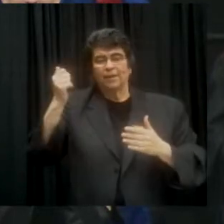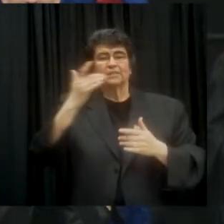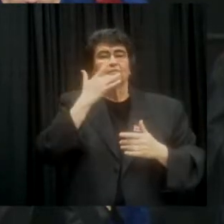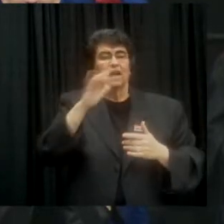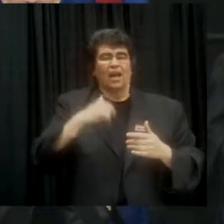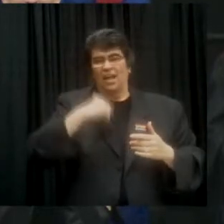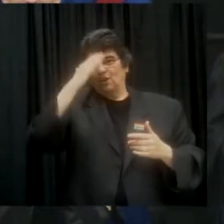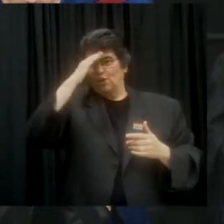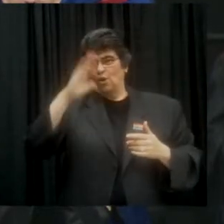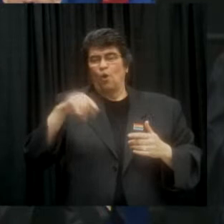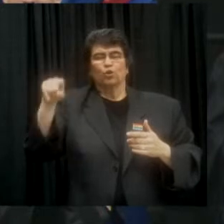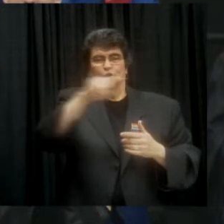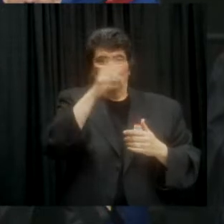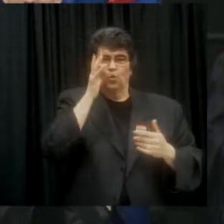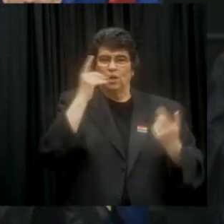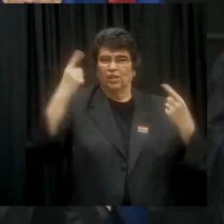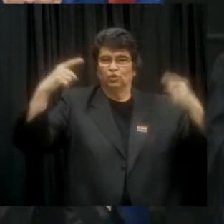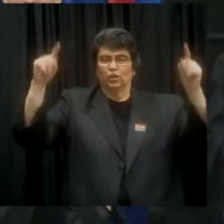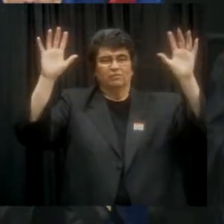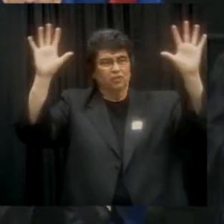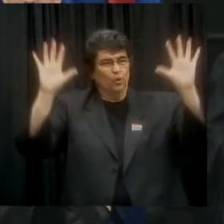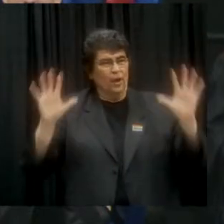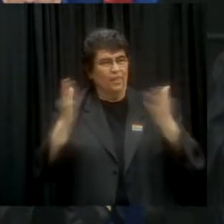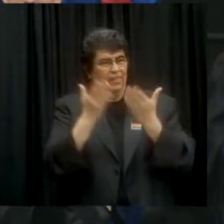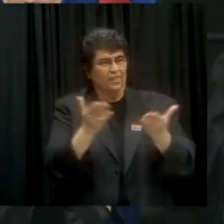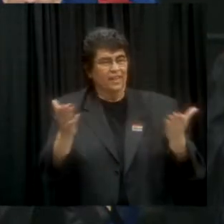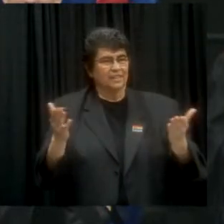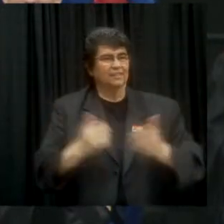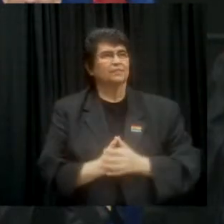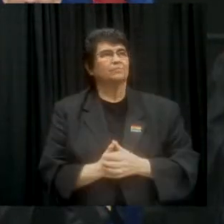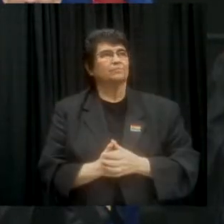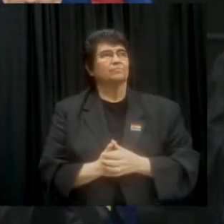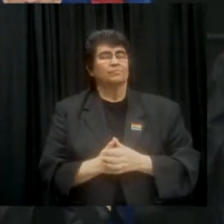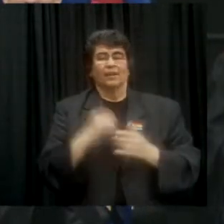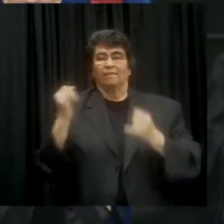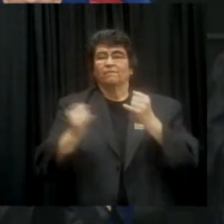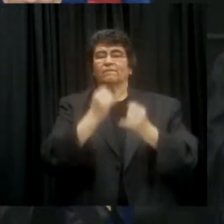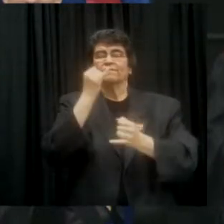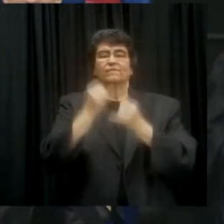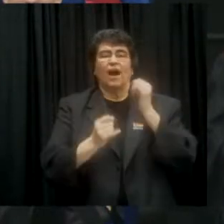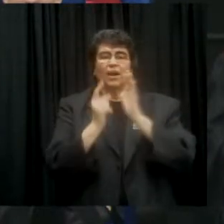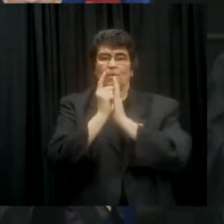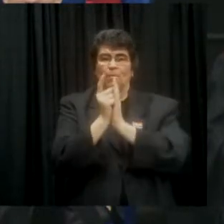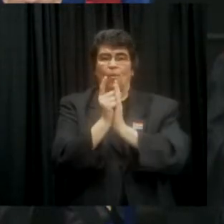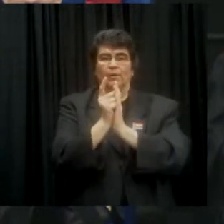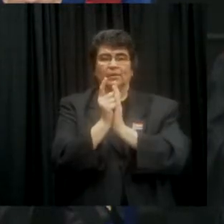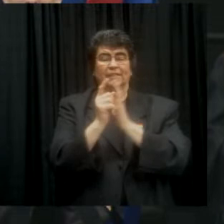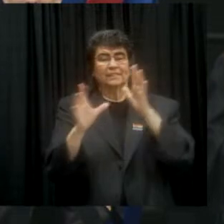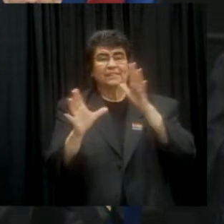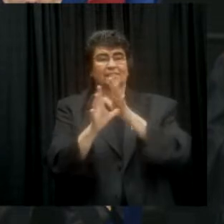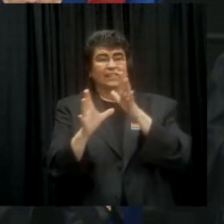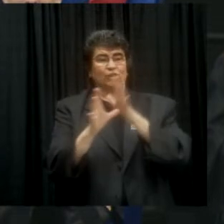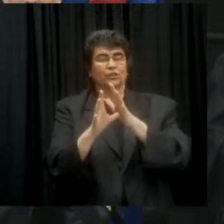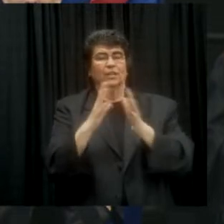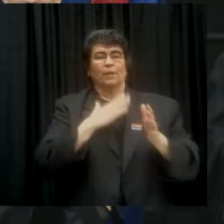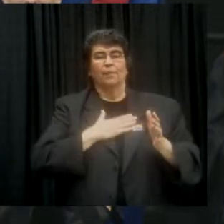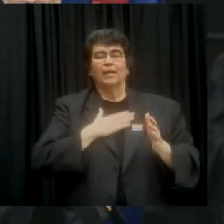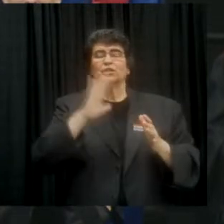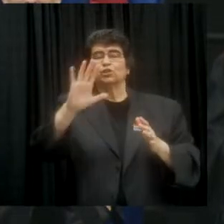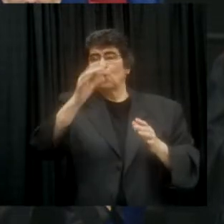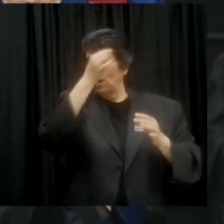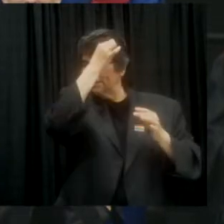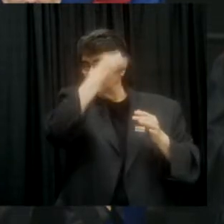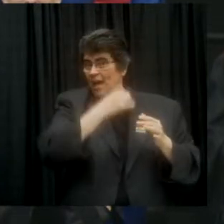and know that you will all achieve great things. In this final moment, seniors, please move